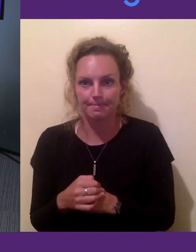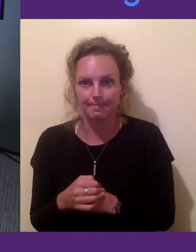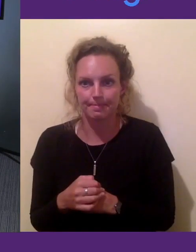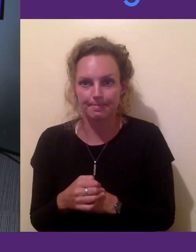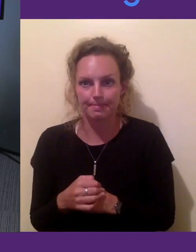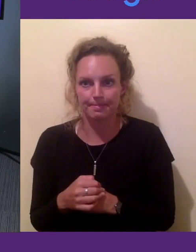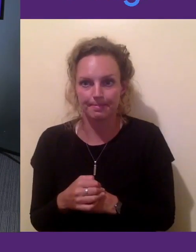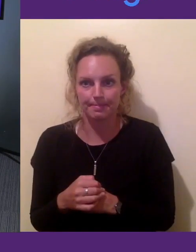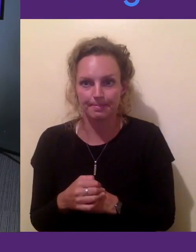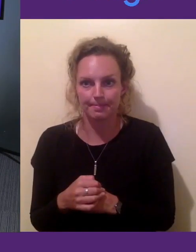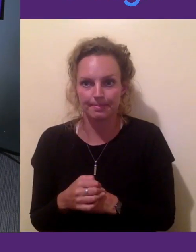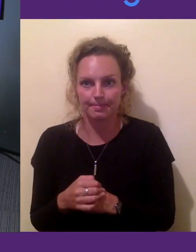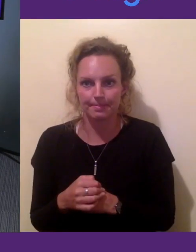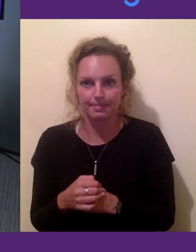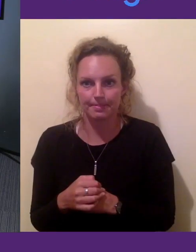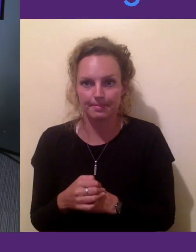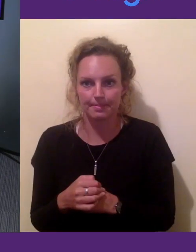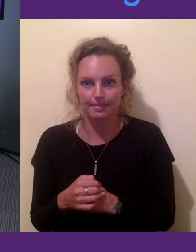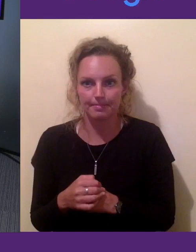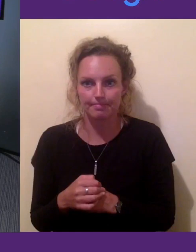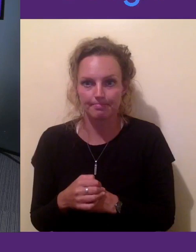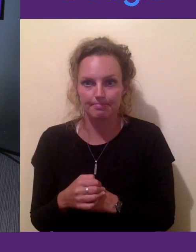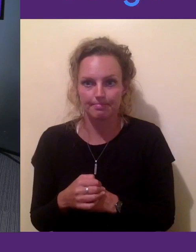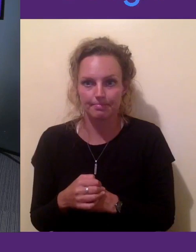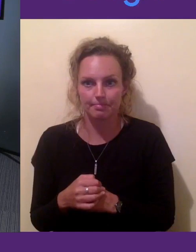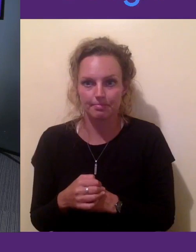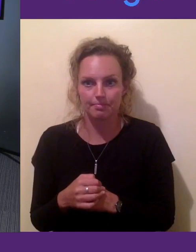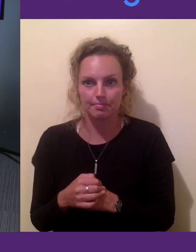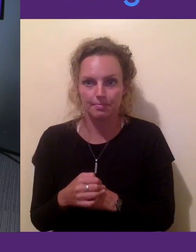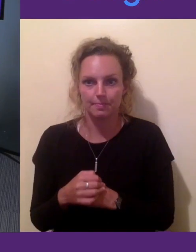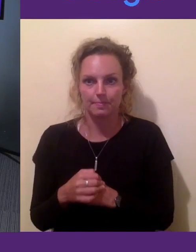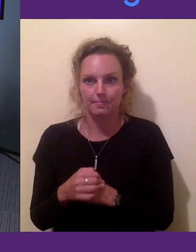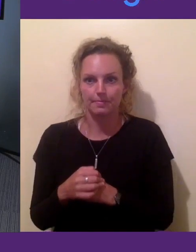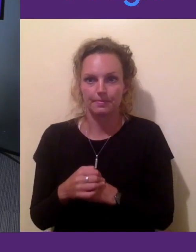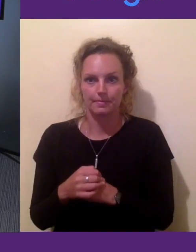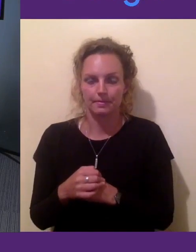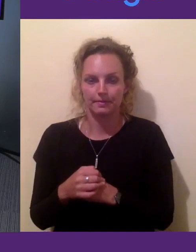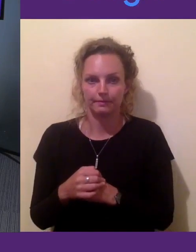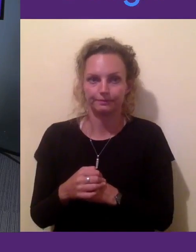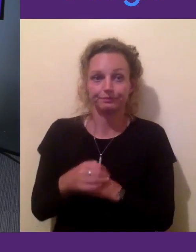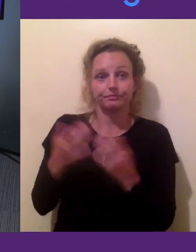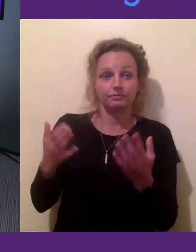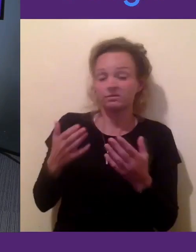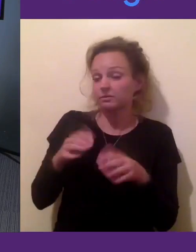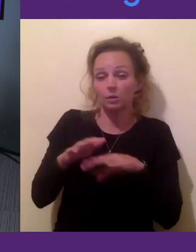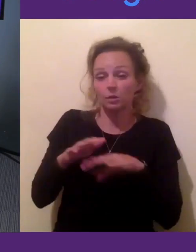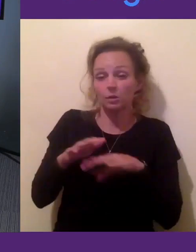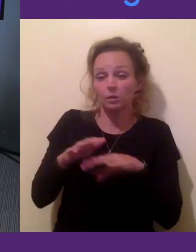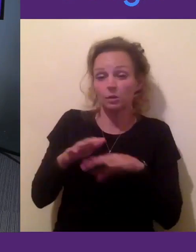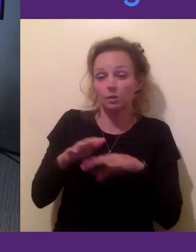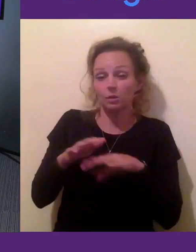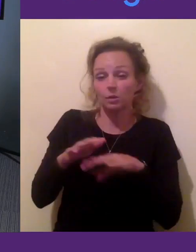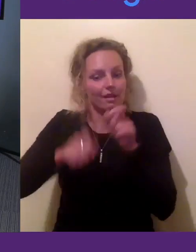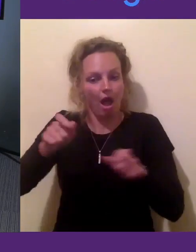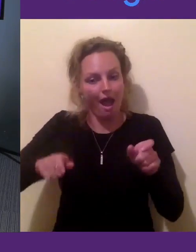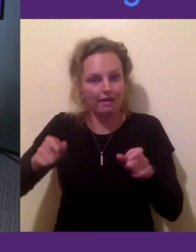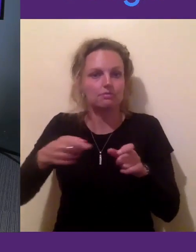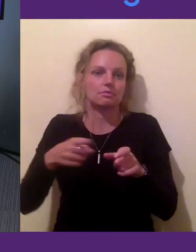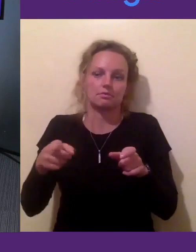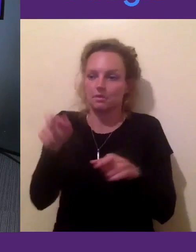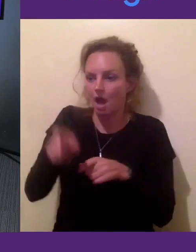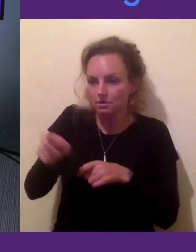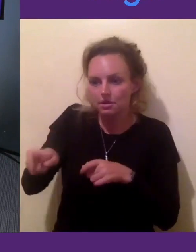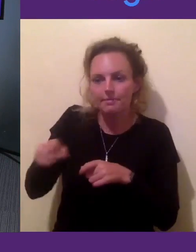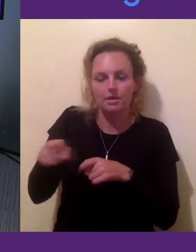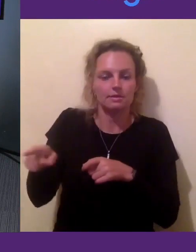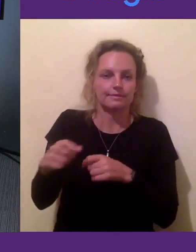collegiate education, if you like. It's not just clients and customers. Beatriz, over to you. I